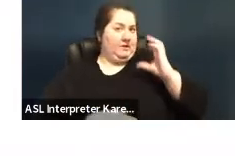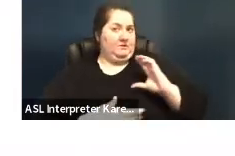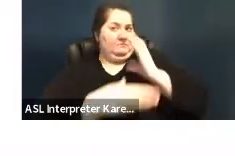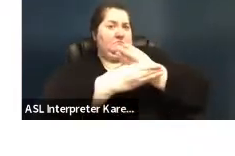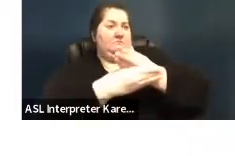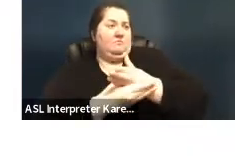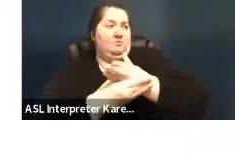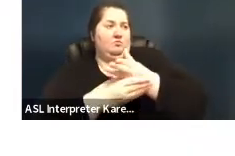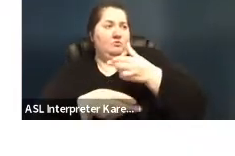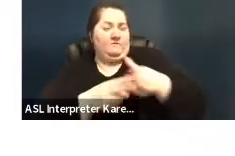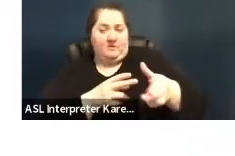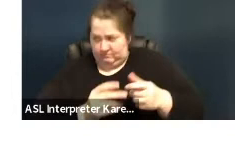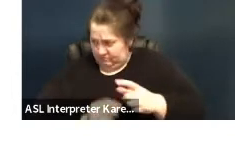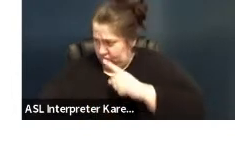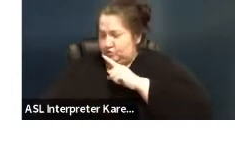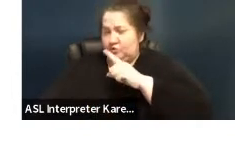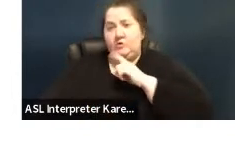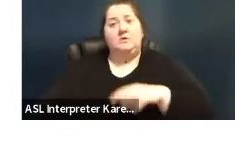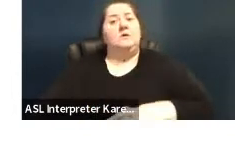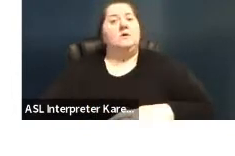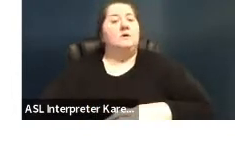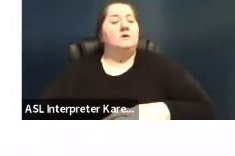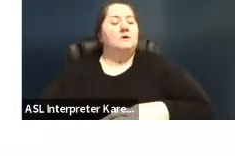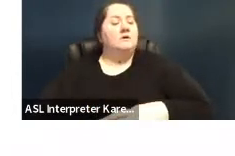briefly before Absolutely. We move on?